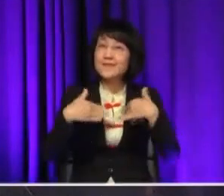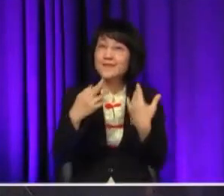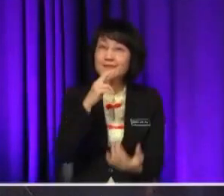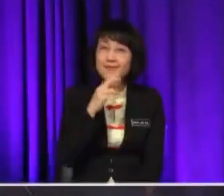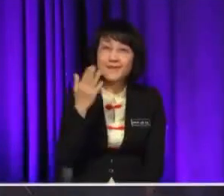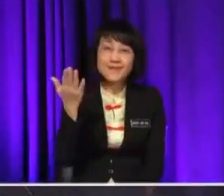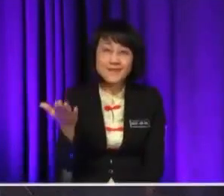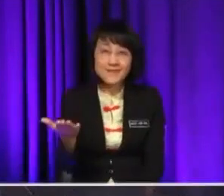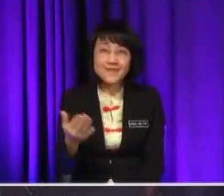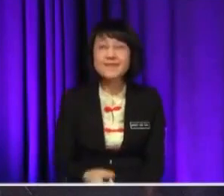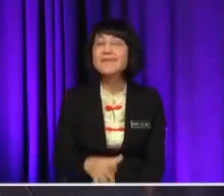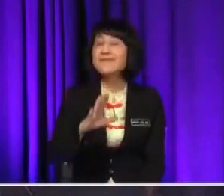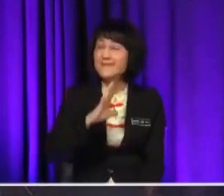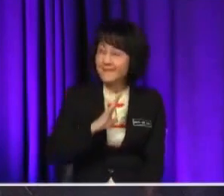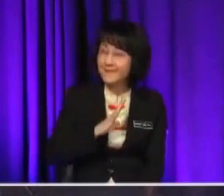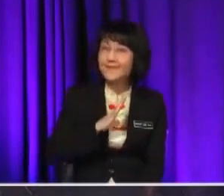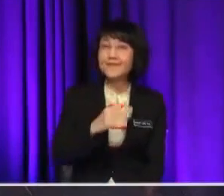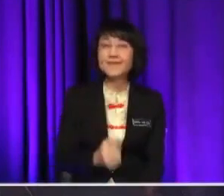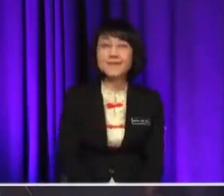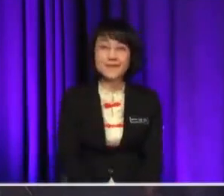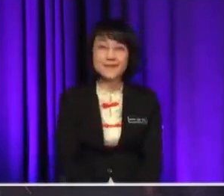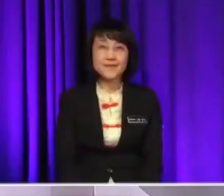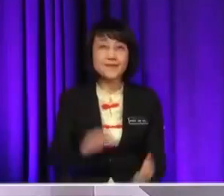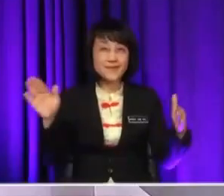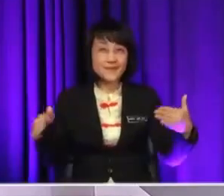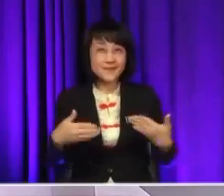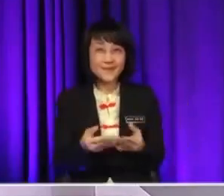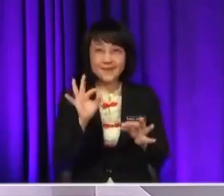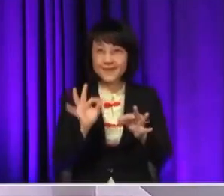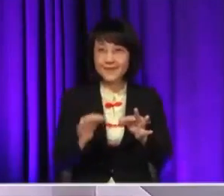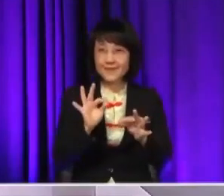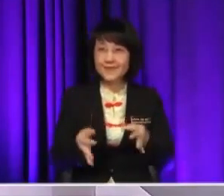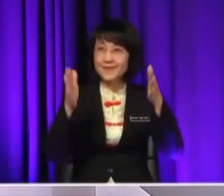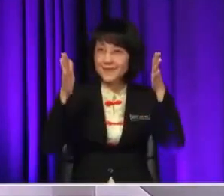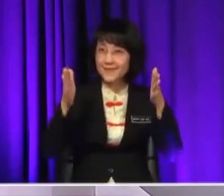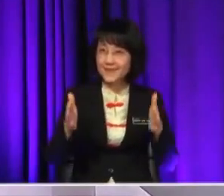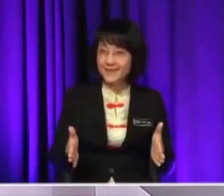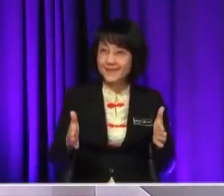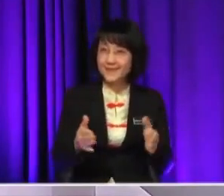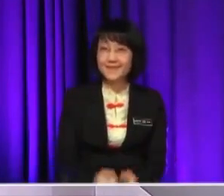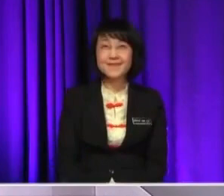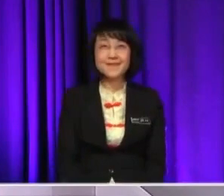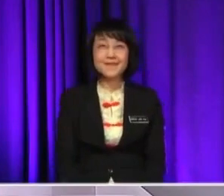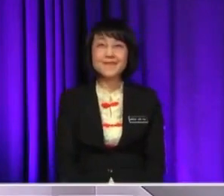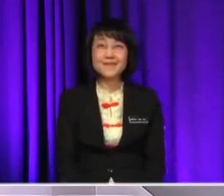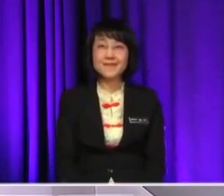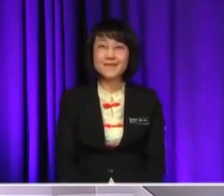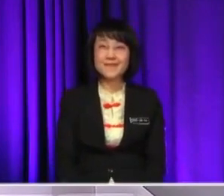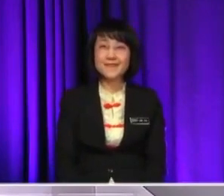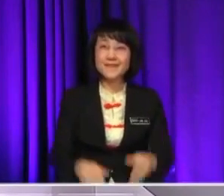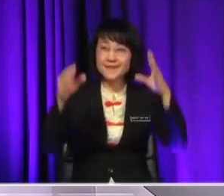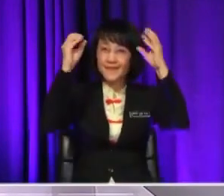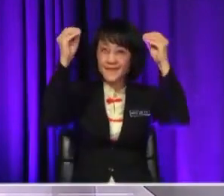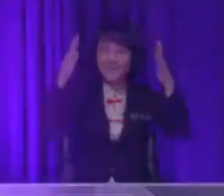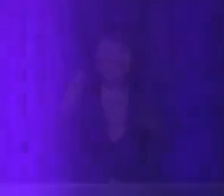thank you, Sean. I'm doing fine. All right. We also like to introduce our sign language interpreter of today, which is none other